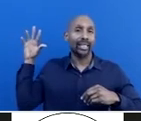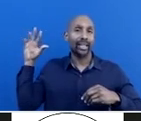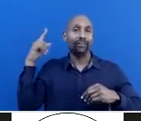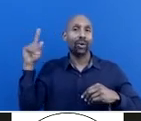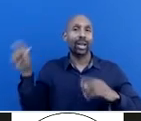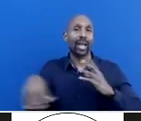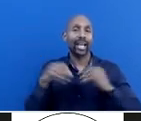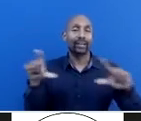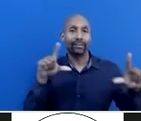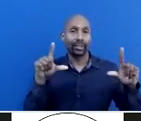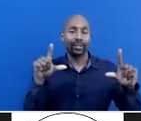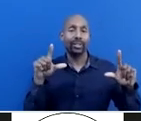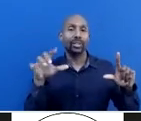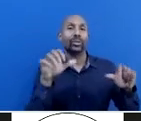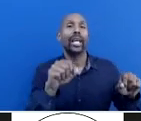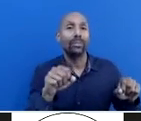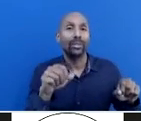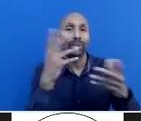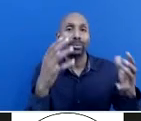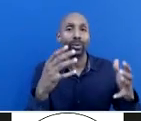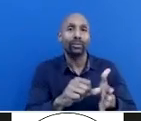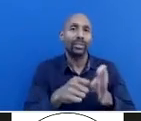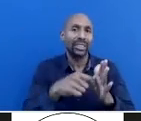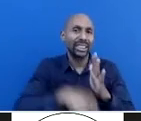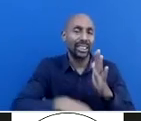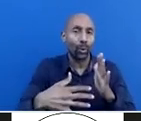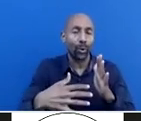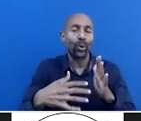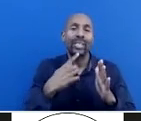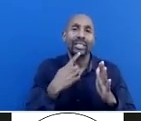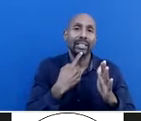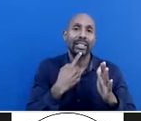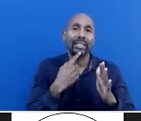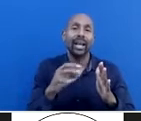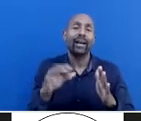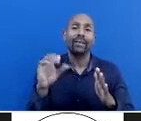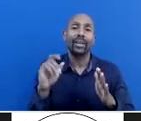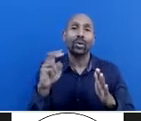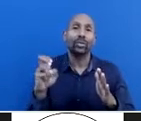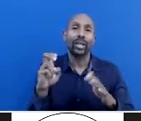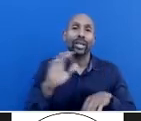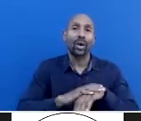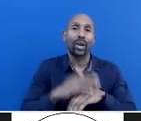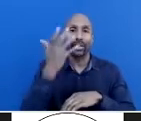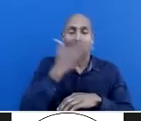on the cover, is that he's changed the title to Arabic letters.